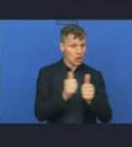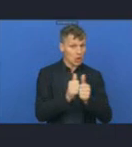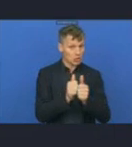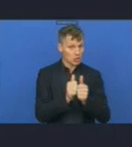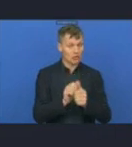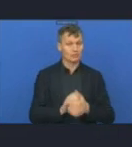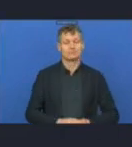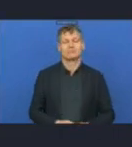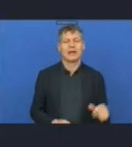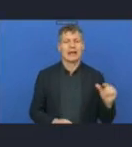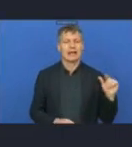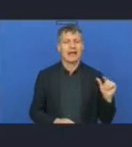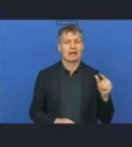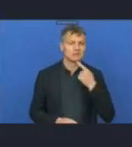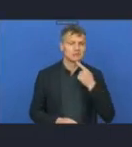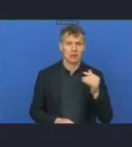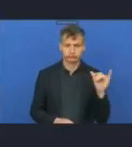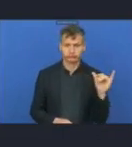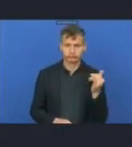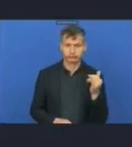The simple answer is yes.